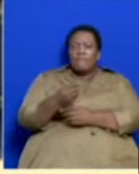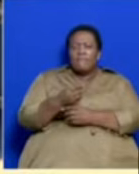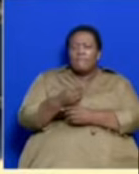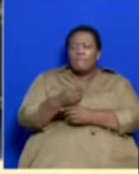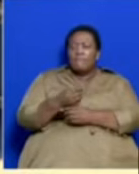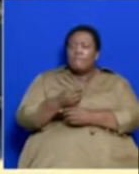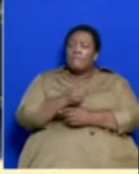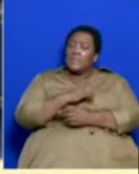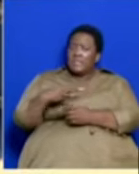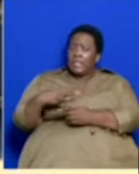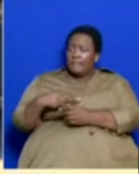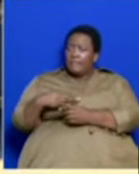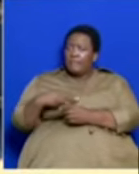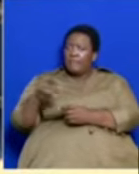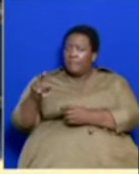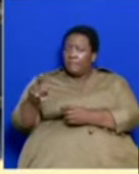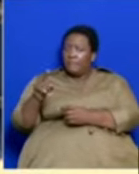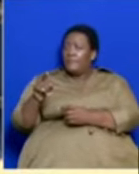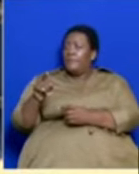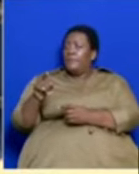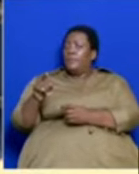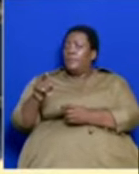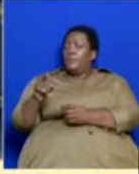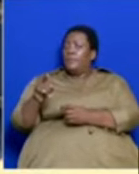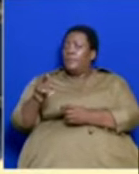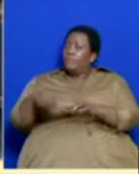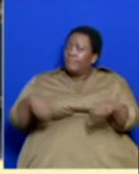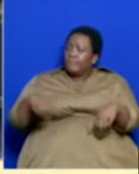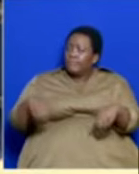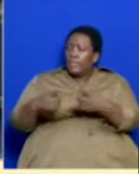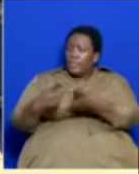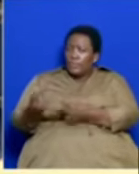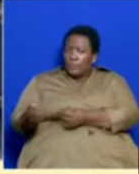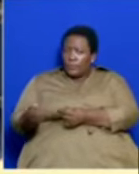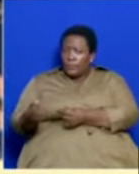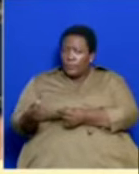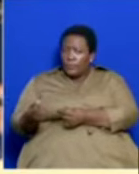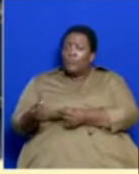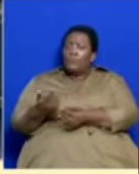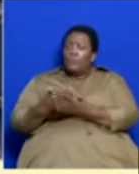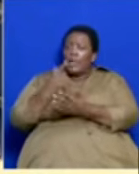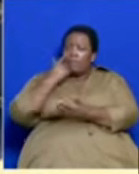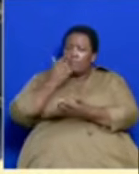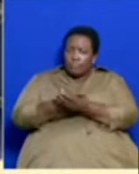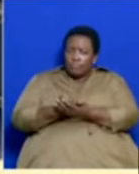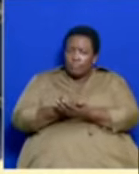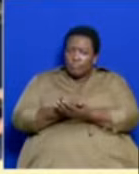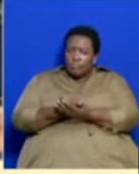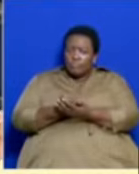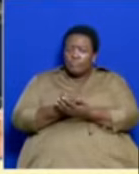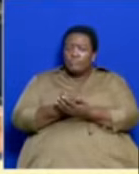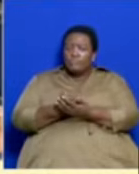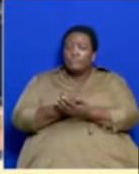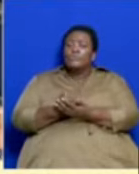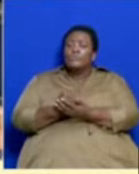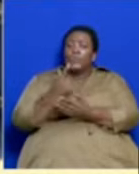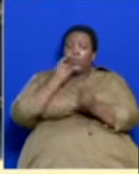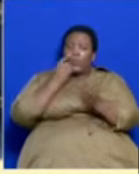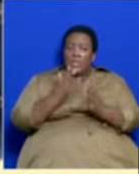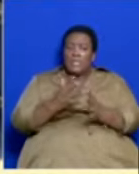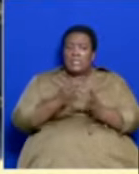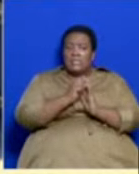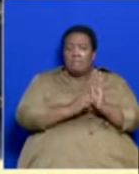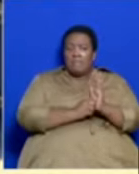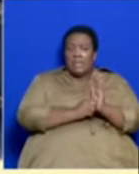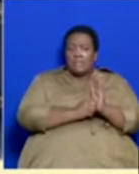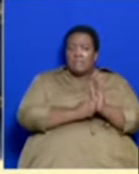gets proven on a balance of probabilities, and in respect of whom your witness statements are irrelevant, right, for